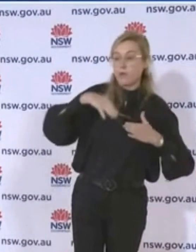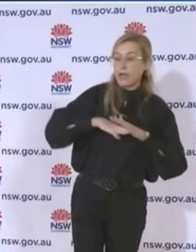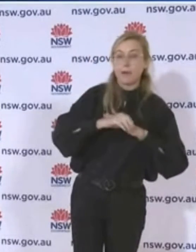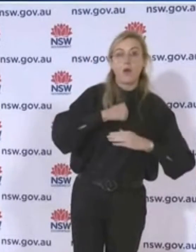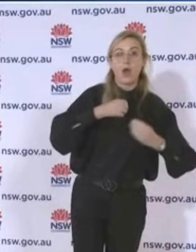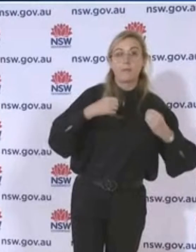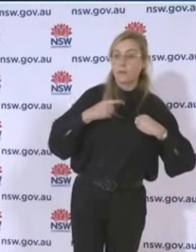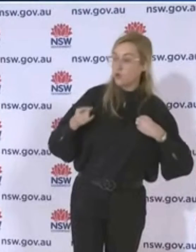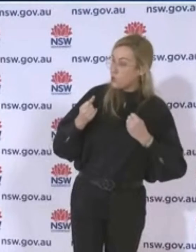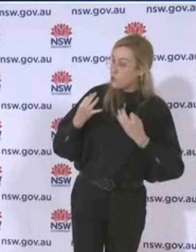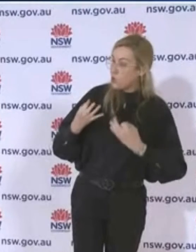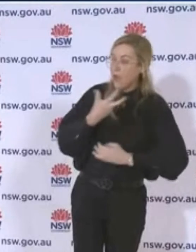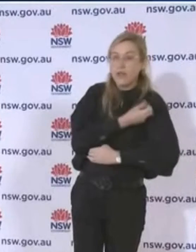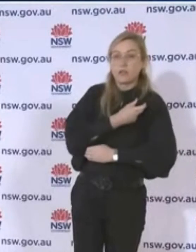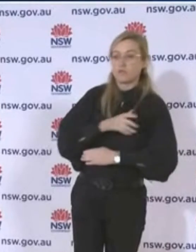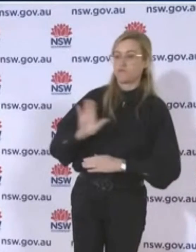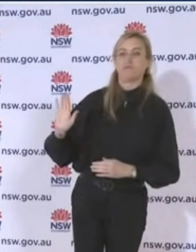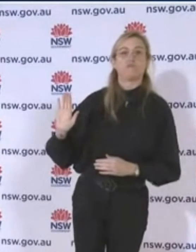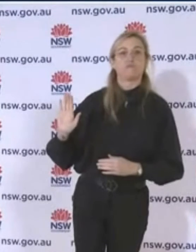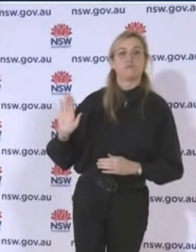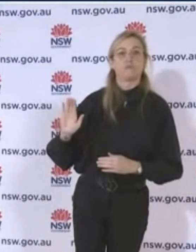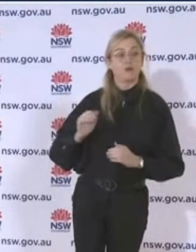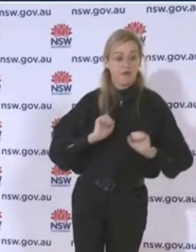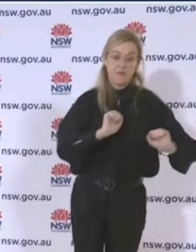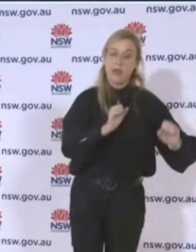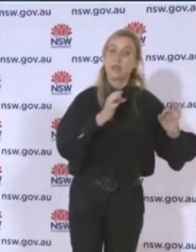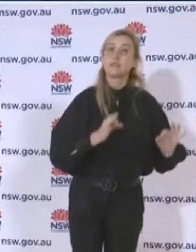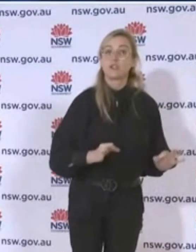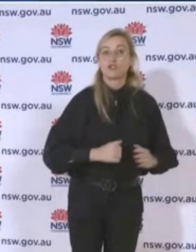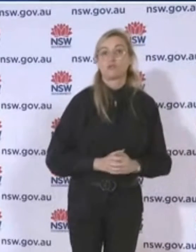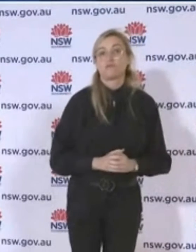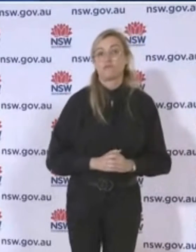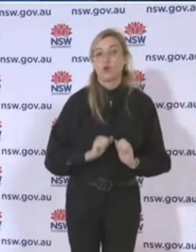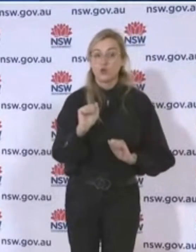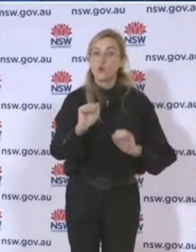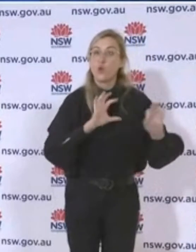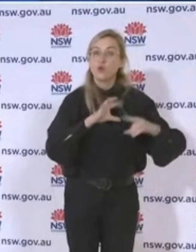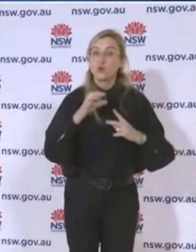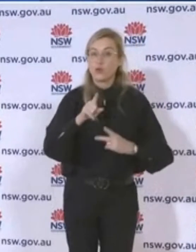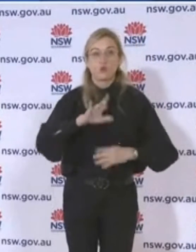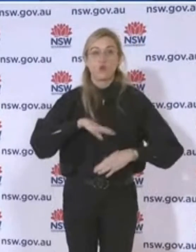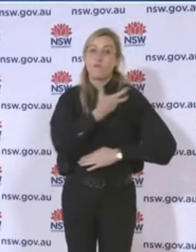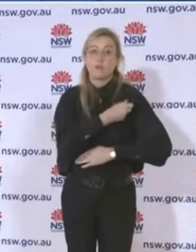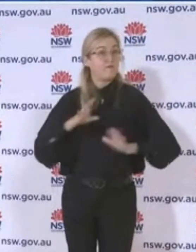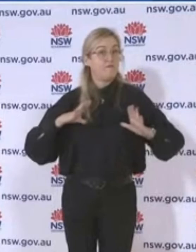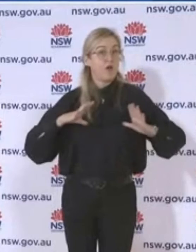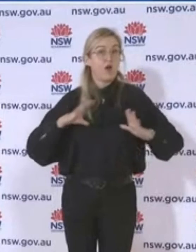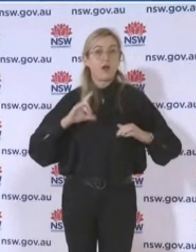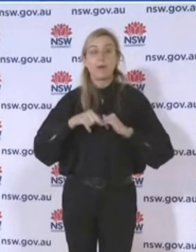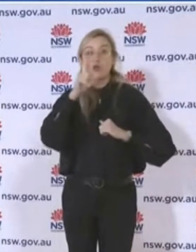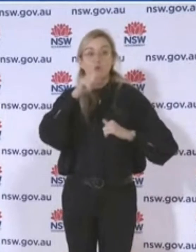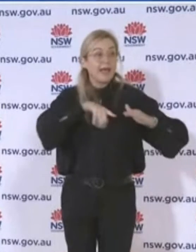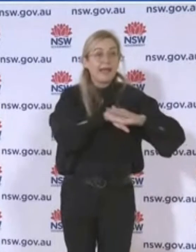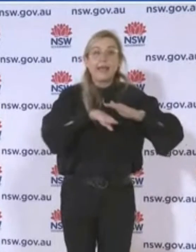they're personal decisions, and it's all about choice. If you want to remain unvaccinated, that's okay, but don't expect to have the